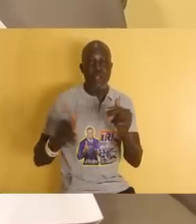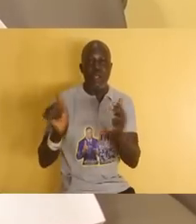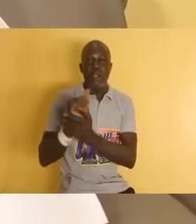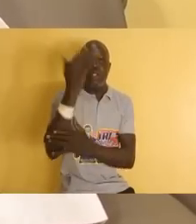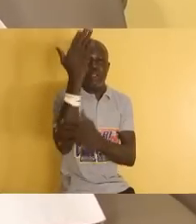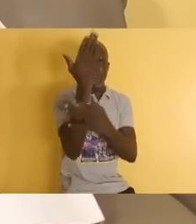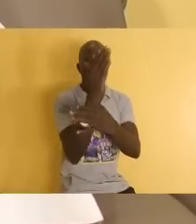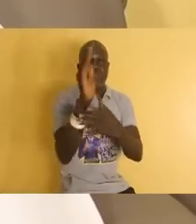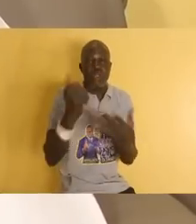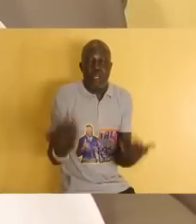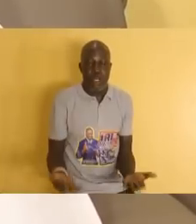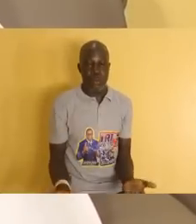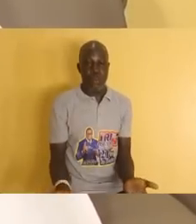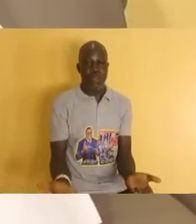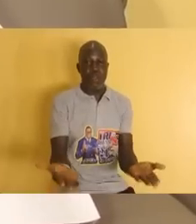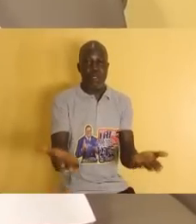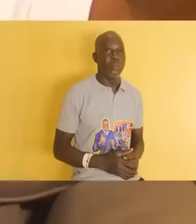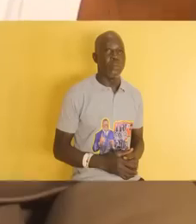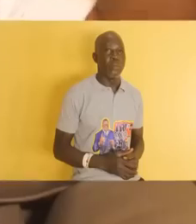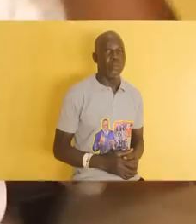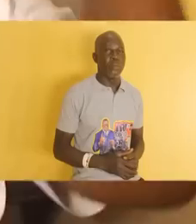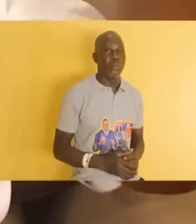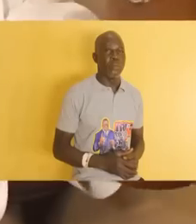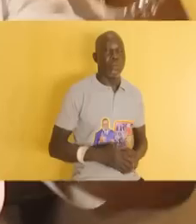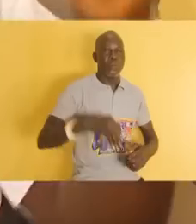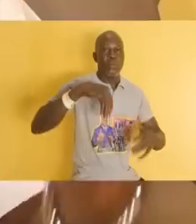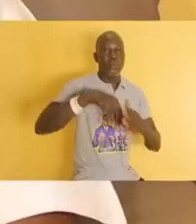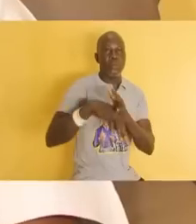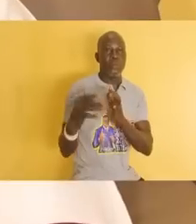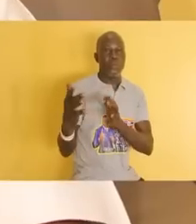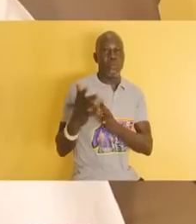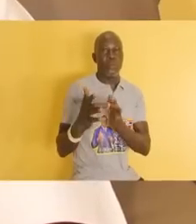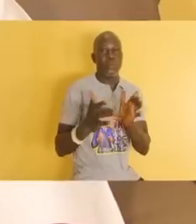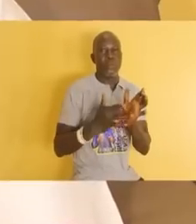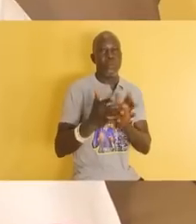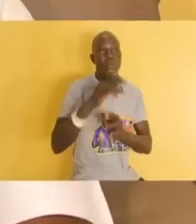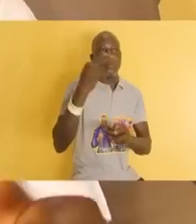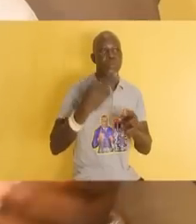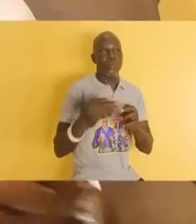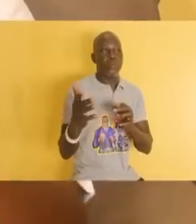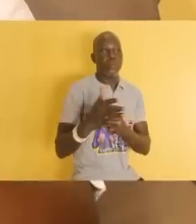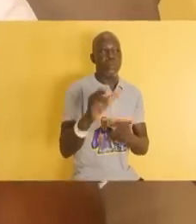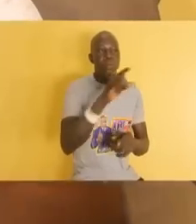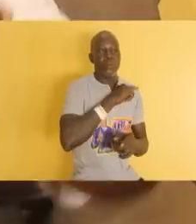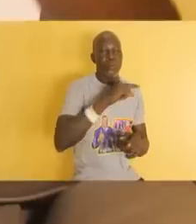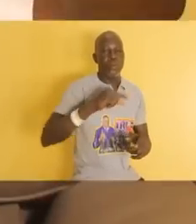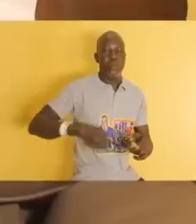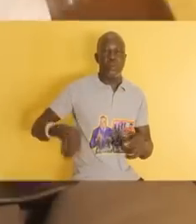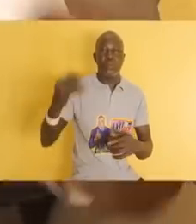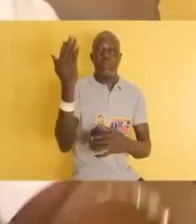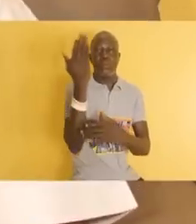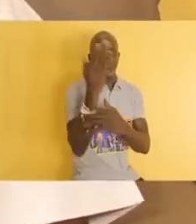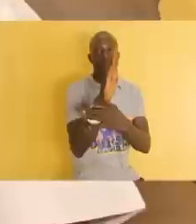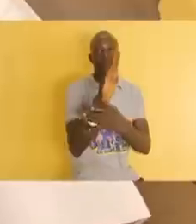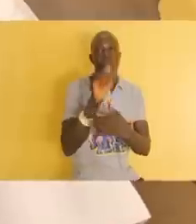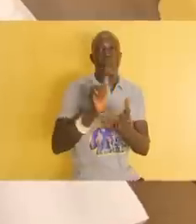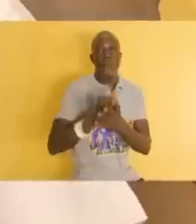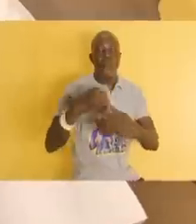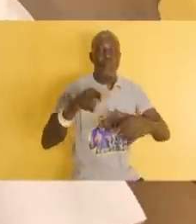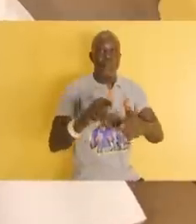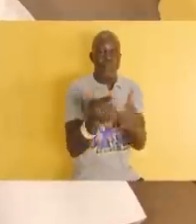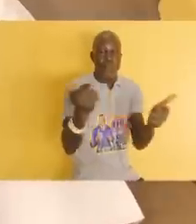are sending me to, in the name of Jesus, the end of lifting, in the name of Jesus Christ of Nazareth, the end of